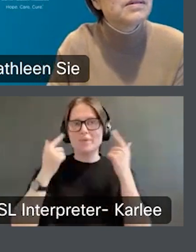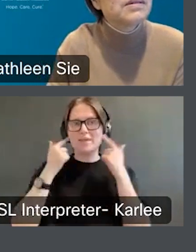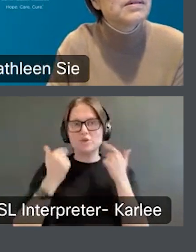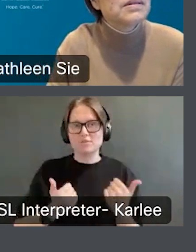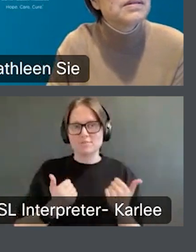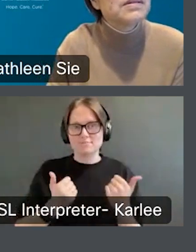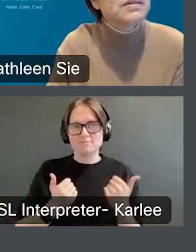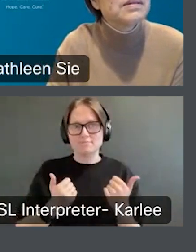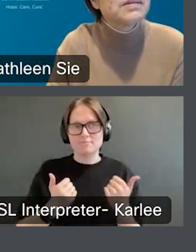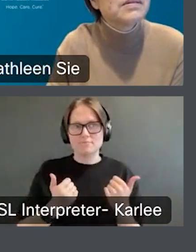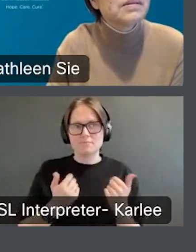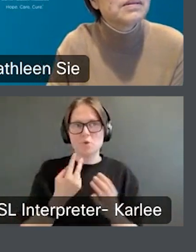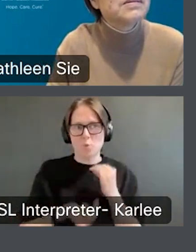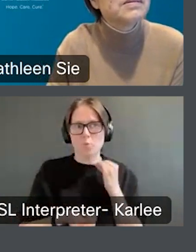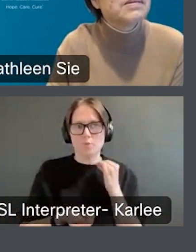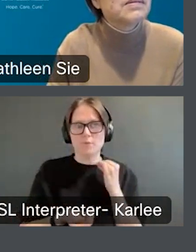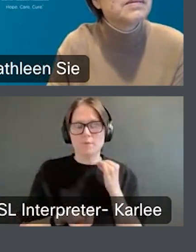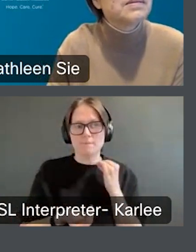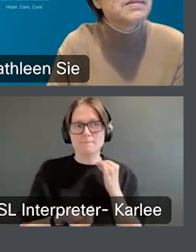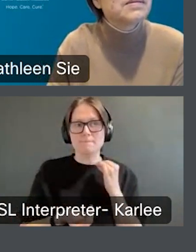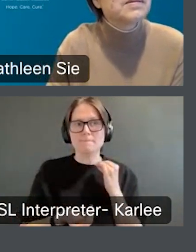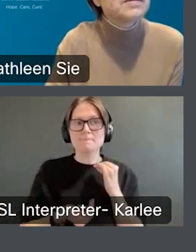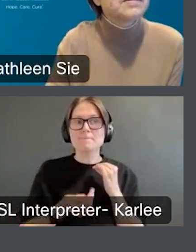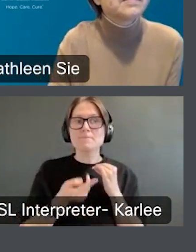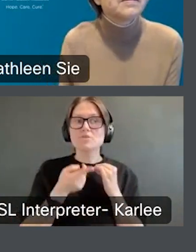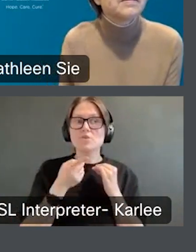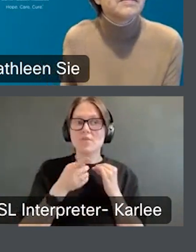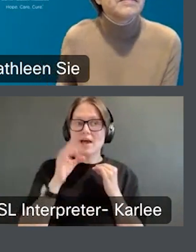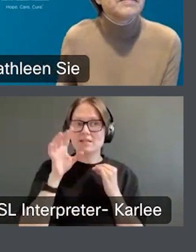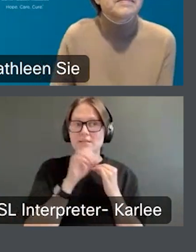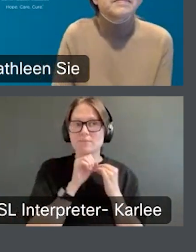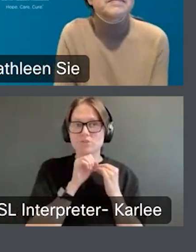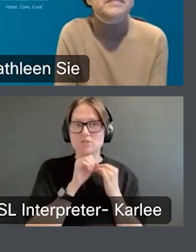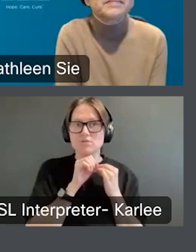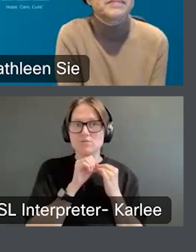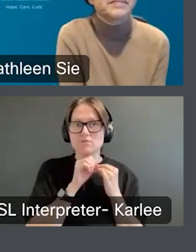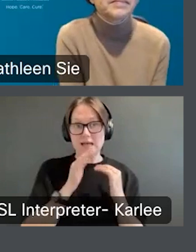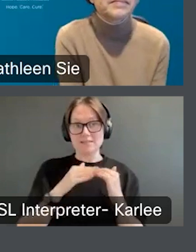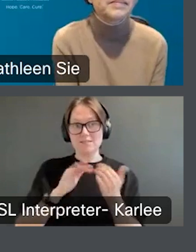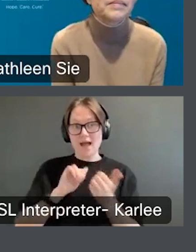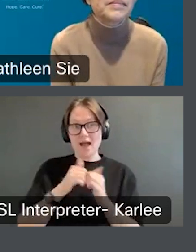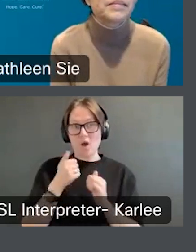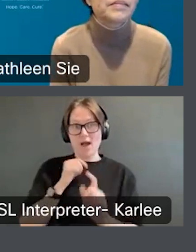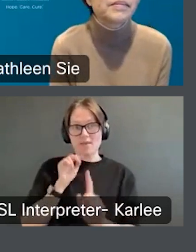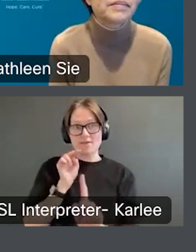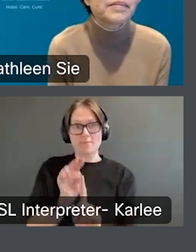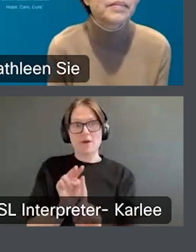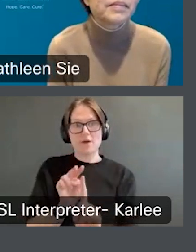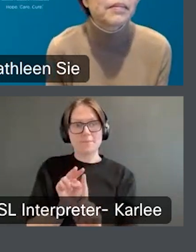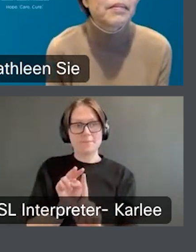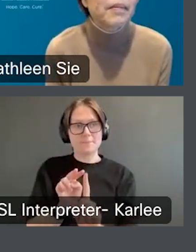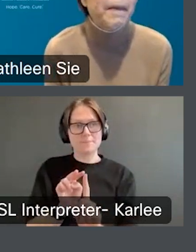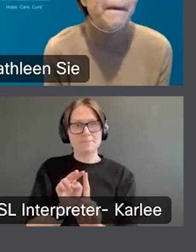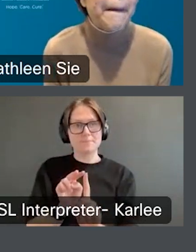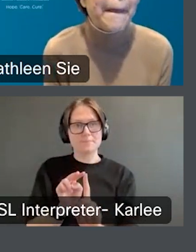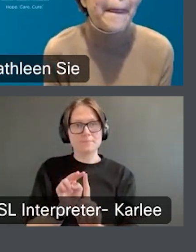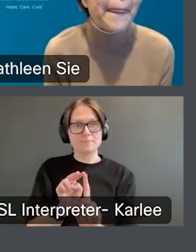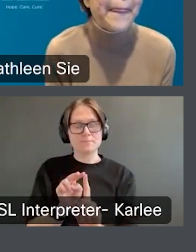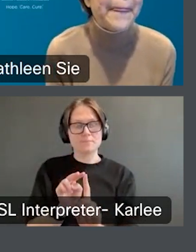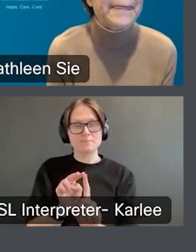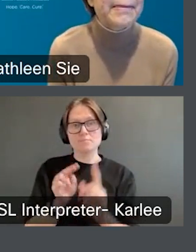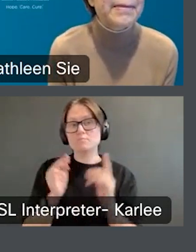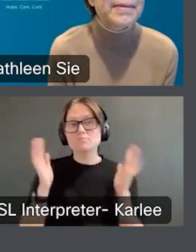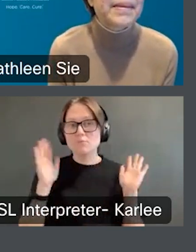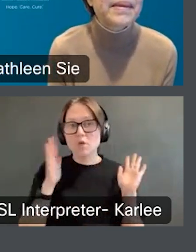And so the assumption, at least the way I think about it, and we don't know